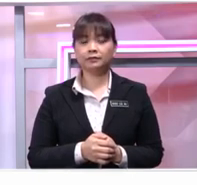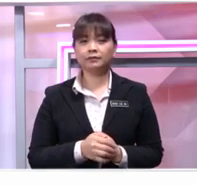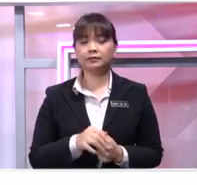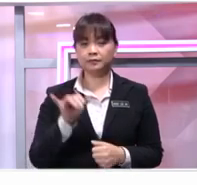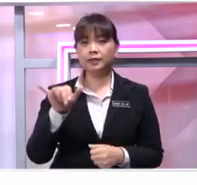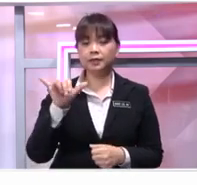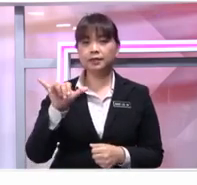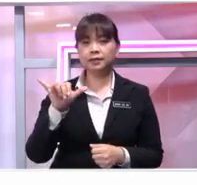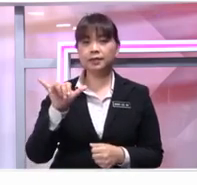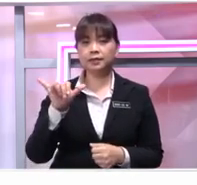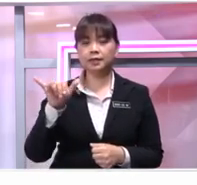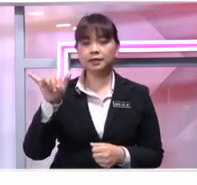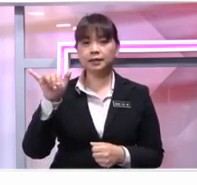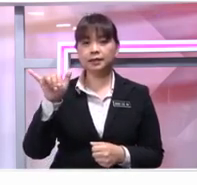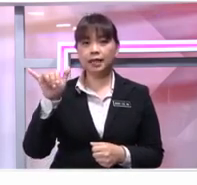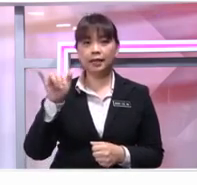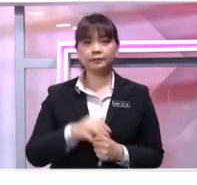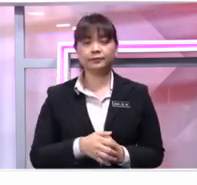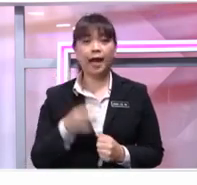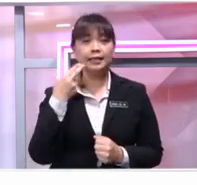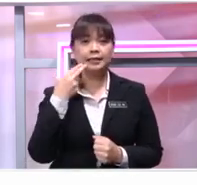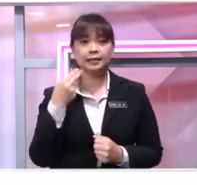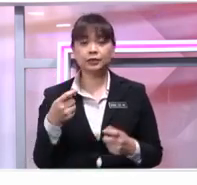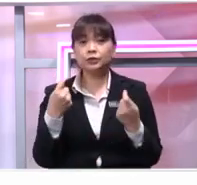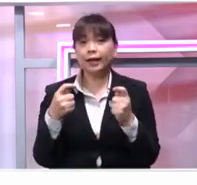Yes, okay. What is it? What is the meaning of highlight?